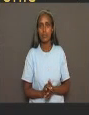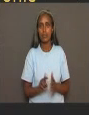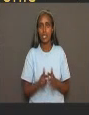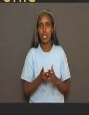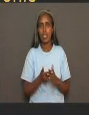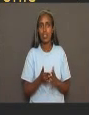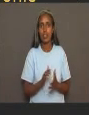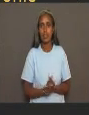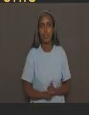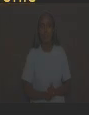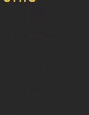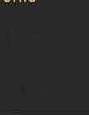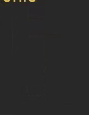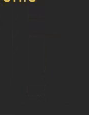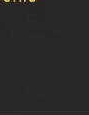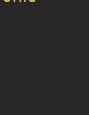Begin.